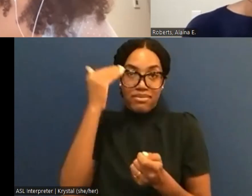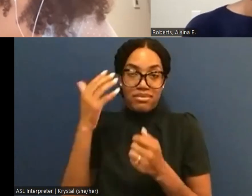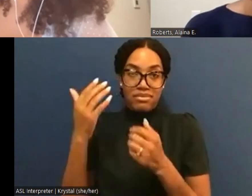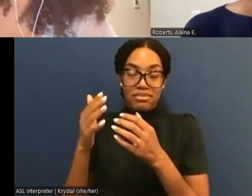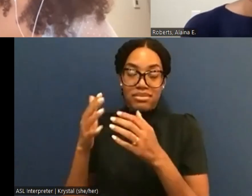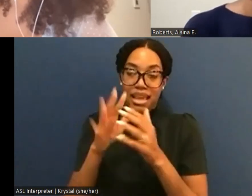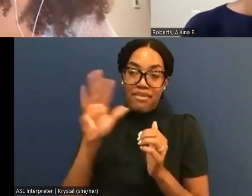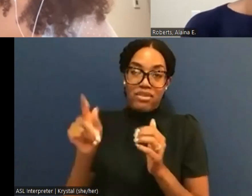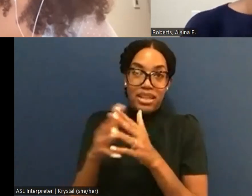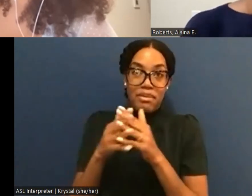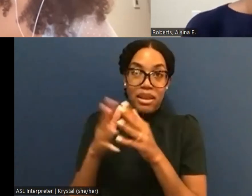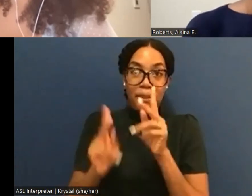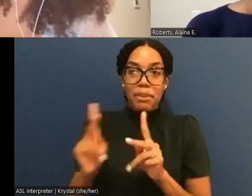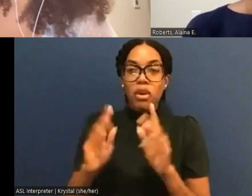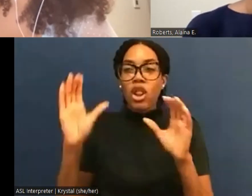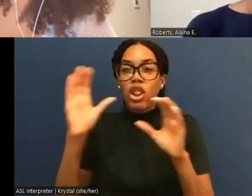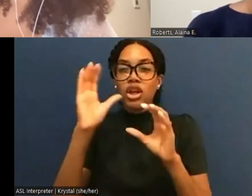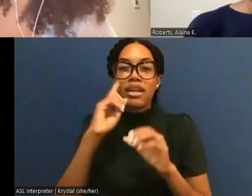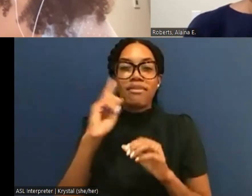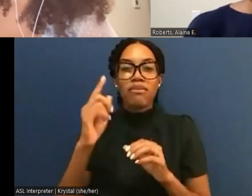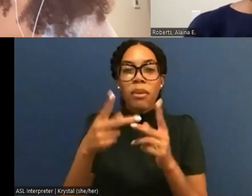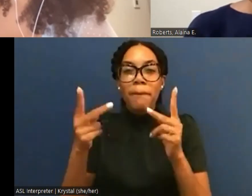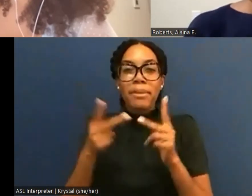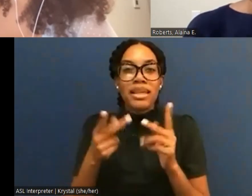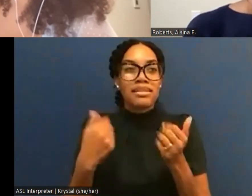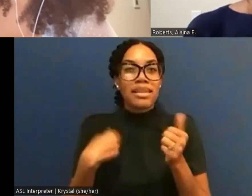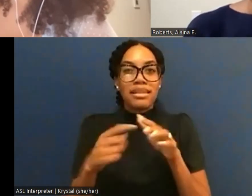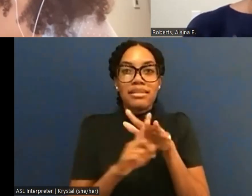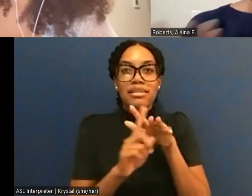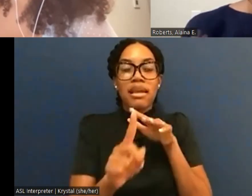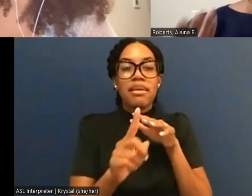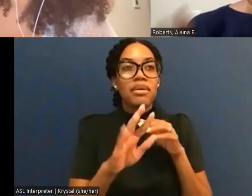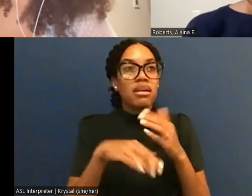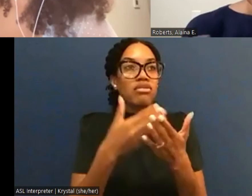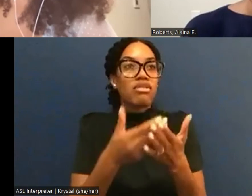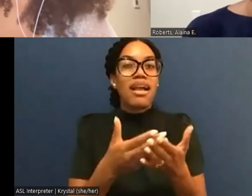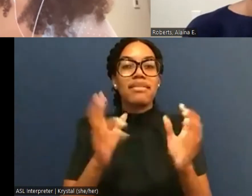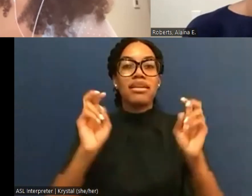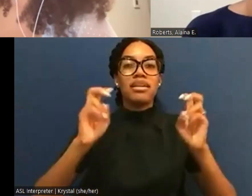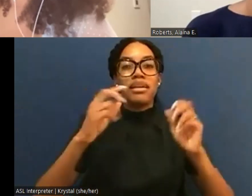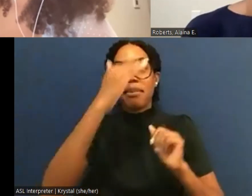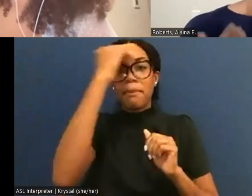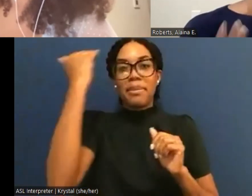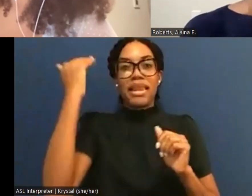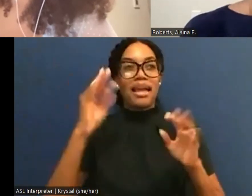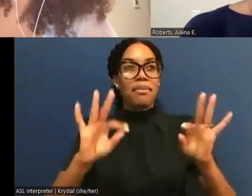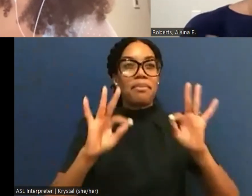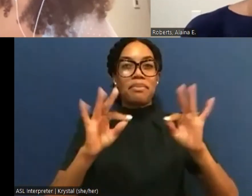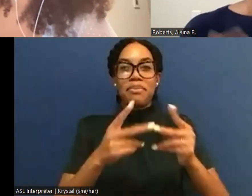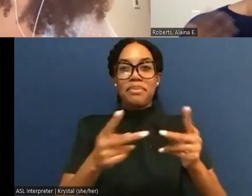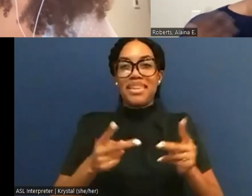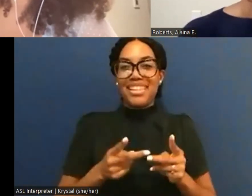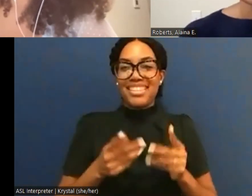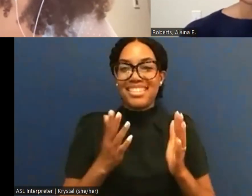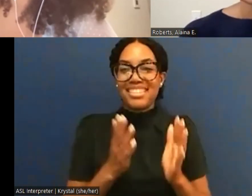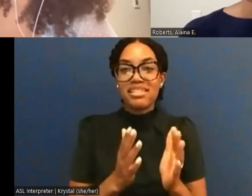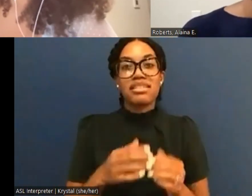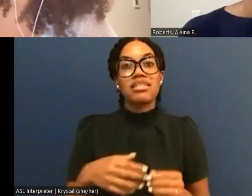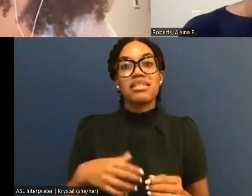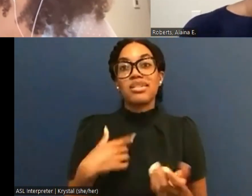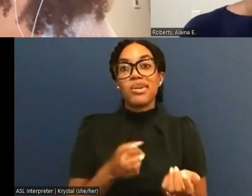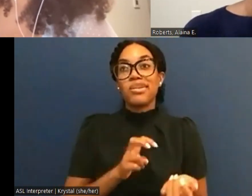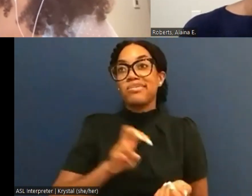aside from discrimination. And so people go to Indian Territory, they go to Kansas. So we mentioned the Exodusters, they go to California, they go to